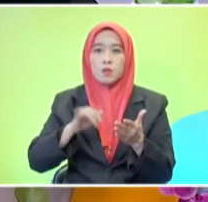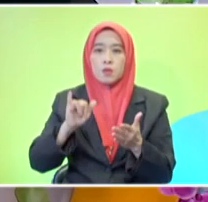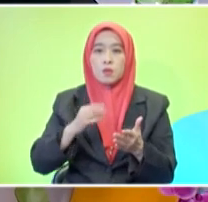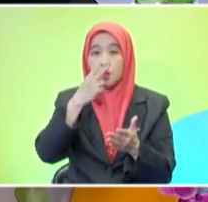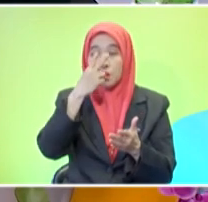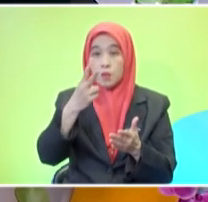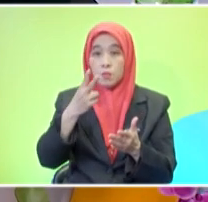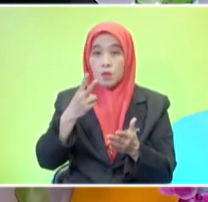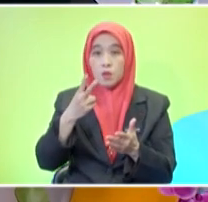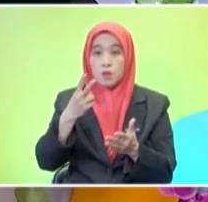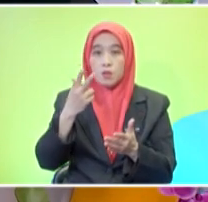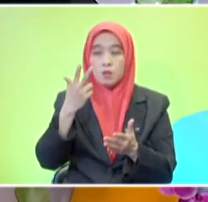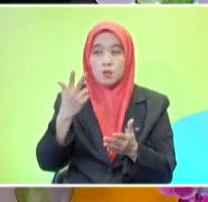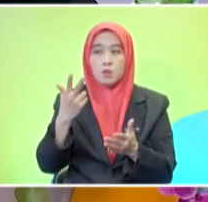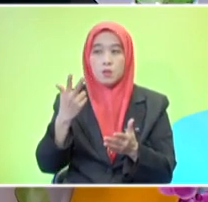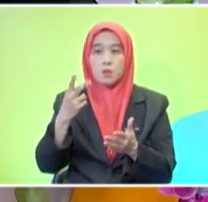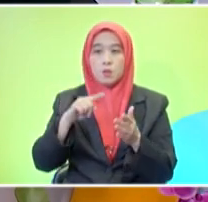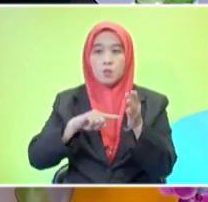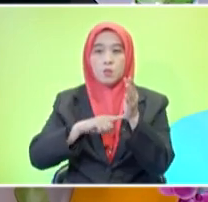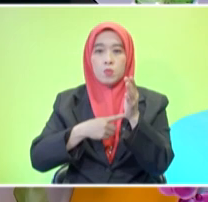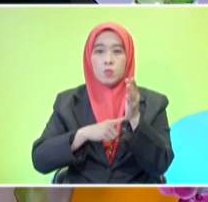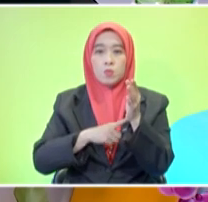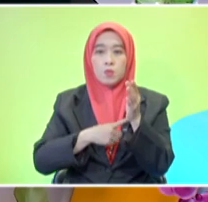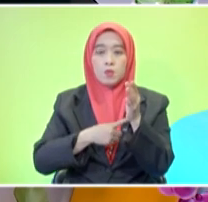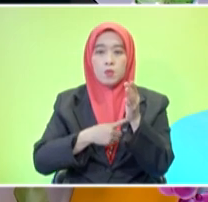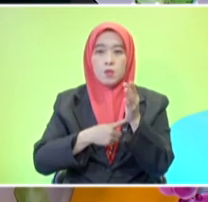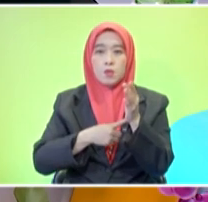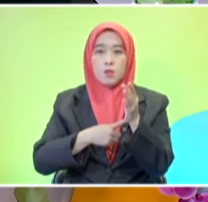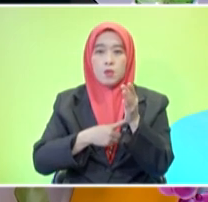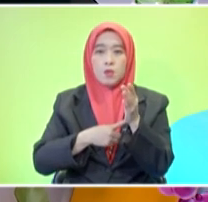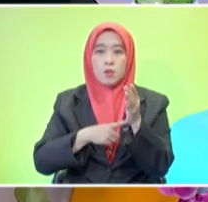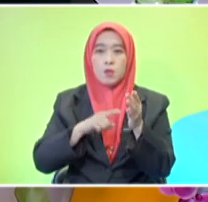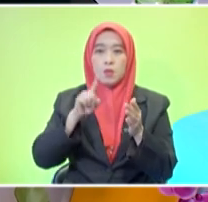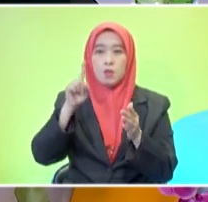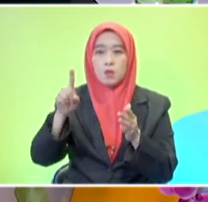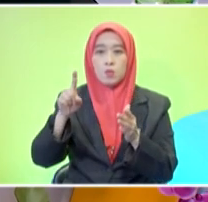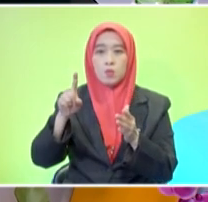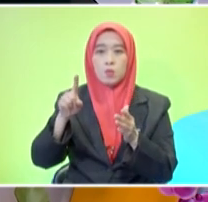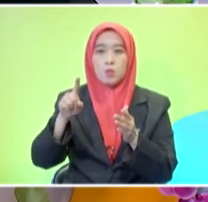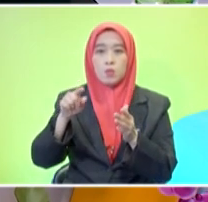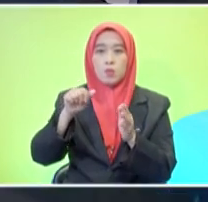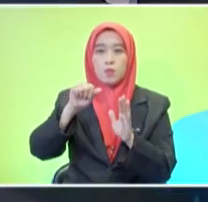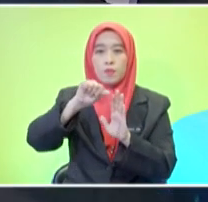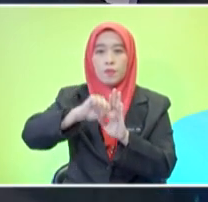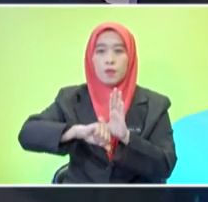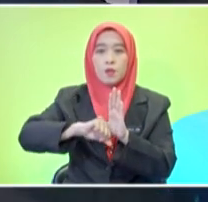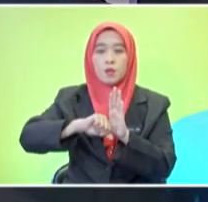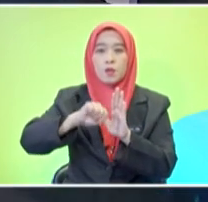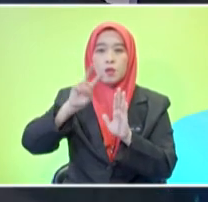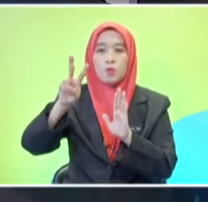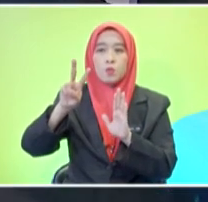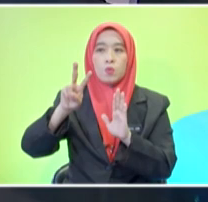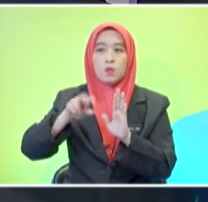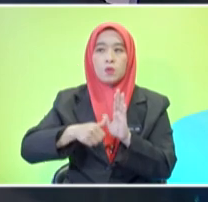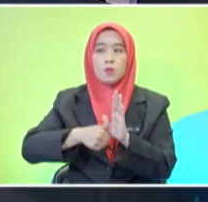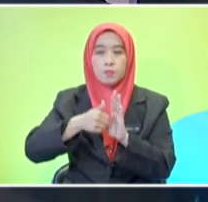As you can see, I have 3 seedlings mm-hmm. in the beginning, and now I only have 2. Yes. Because one failed to leaf lah. There's a lot of